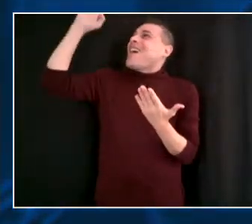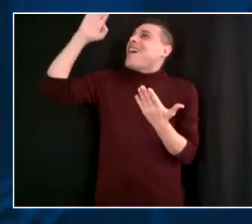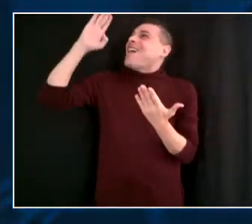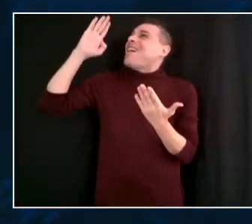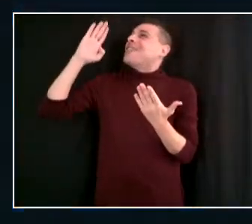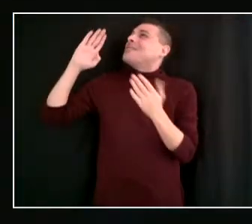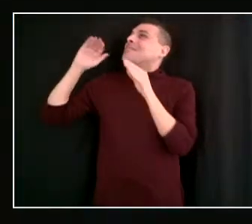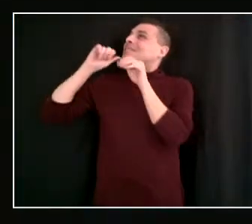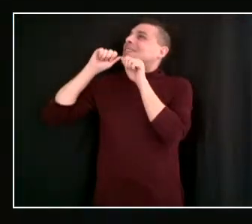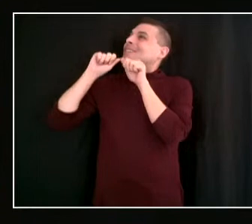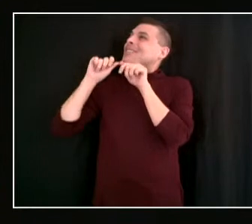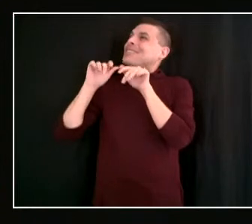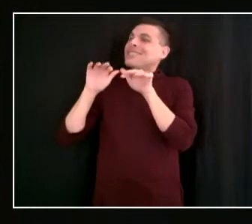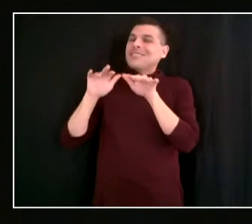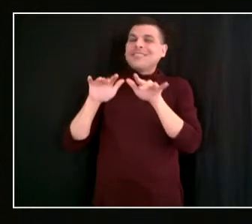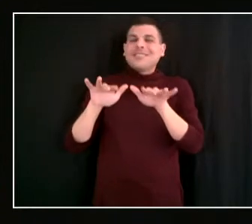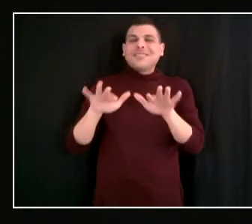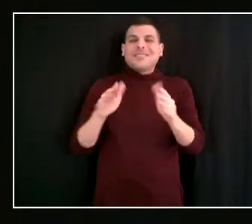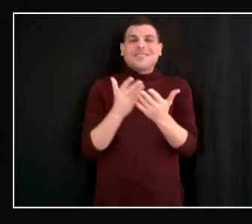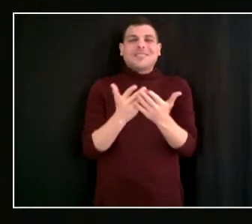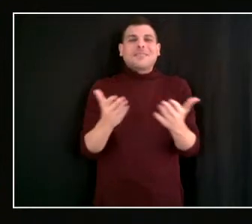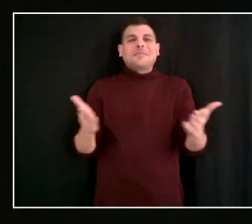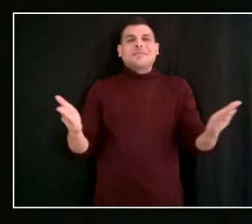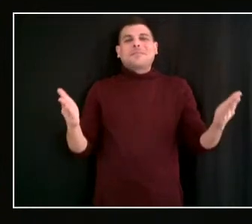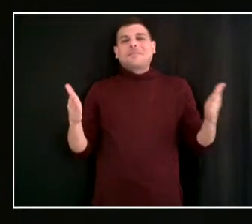God bless